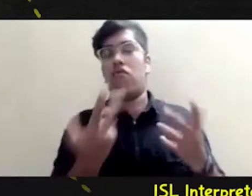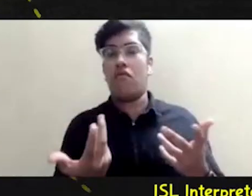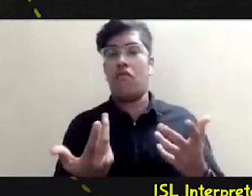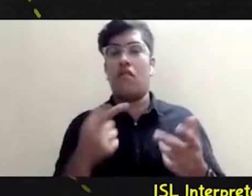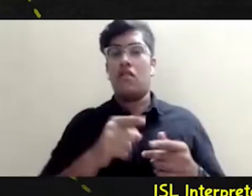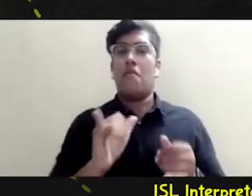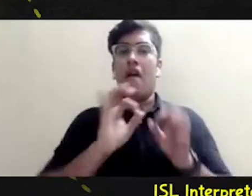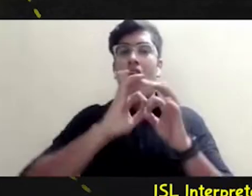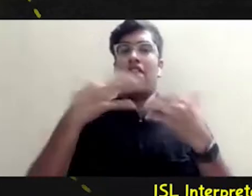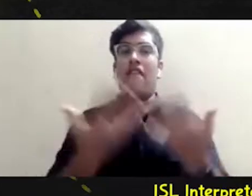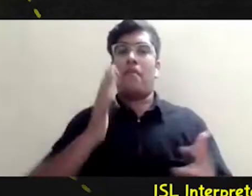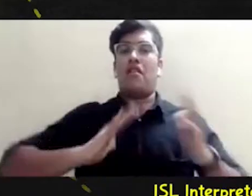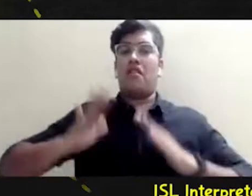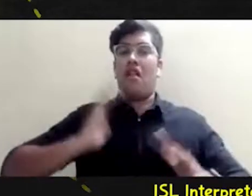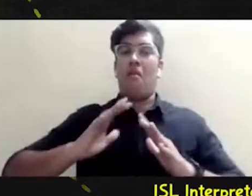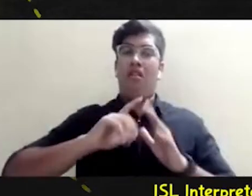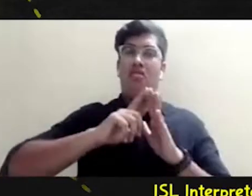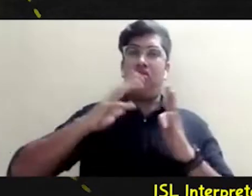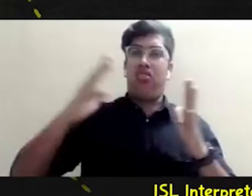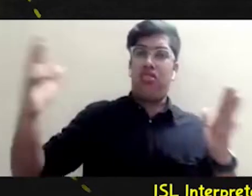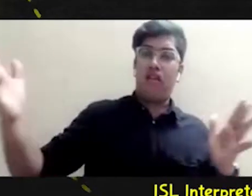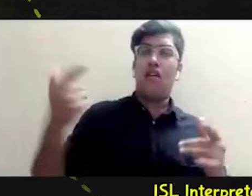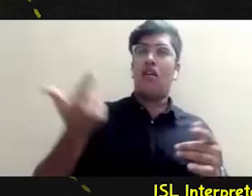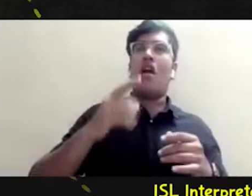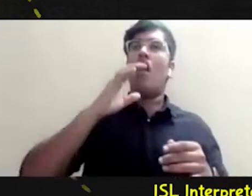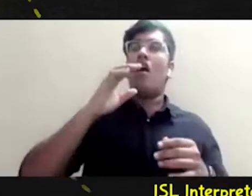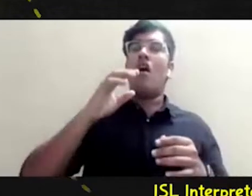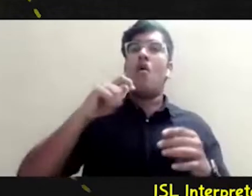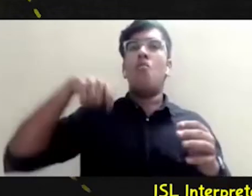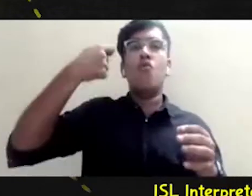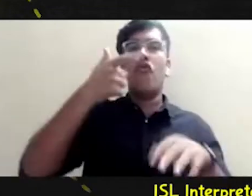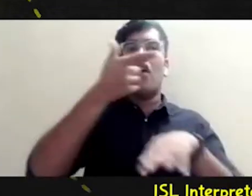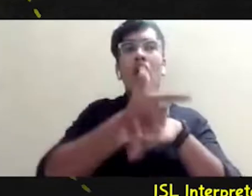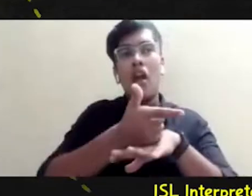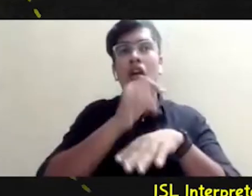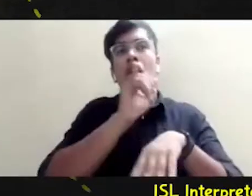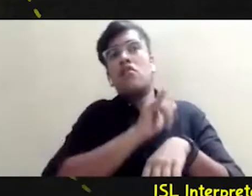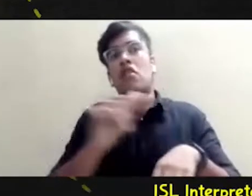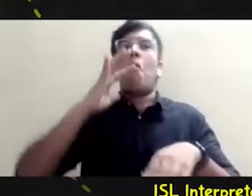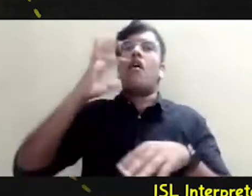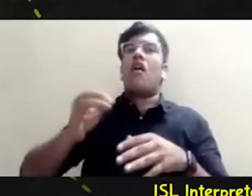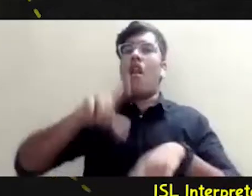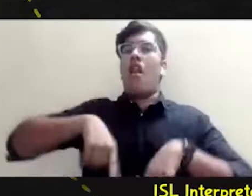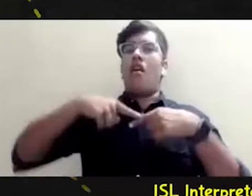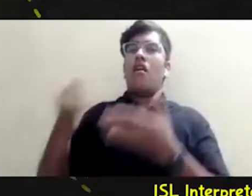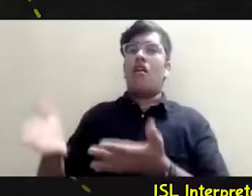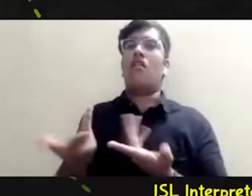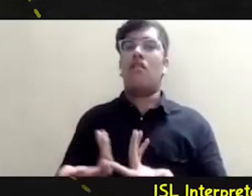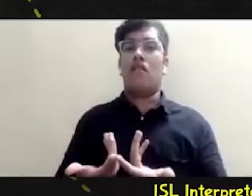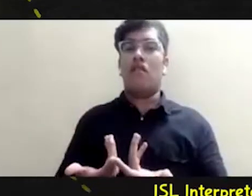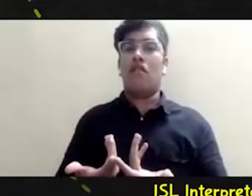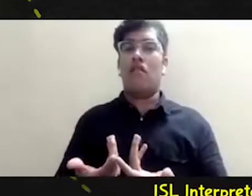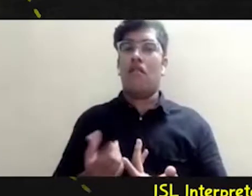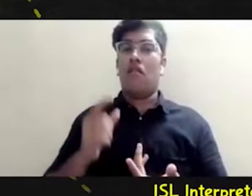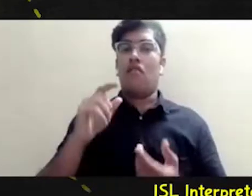mega serial, except that it is not real life, right? Government cannot simply use on-screen like heated, passionate dialogues in place